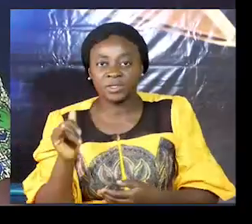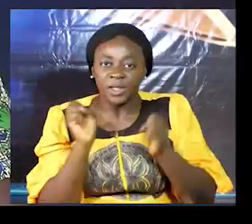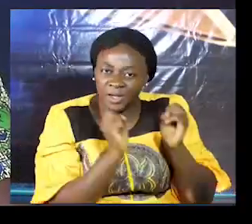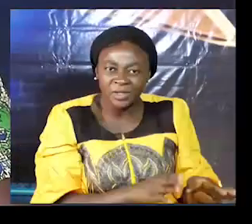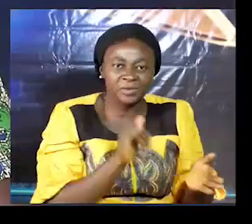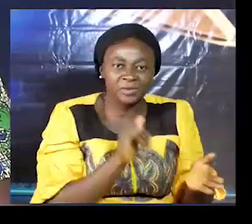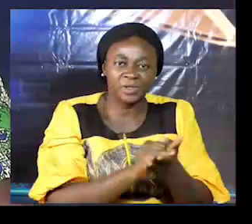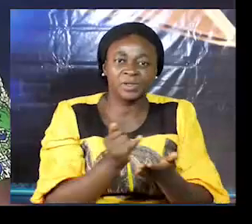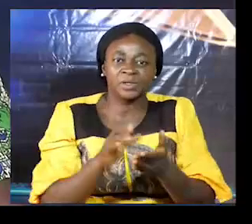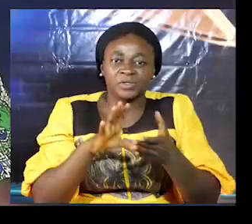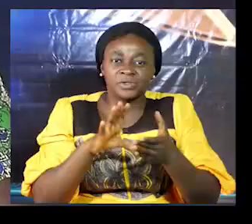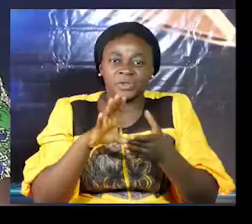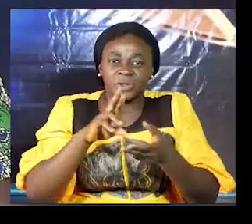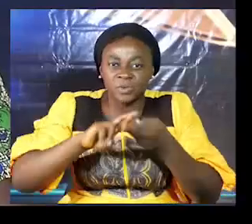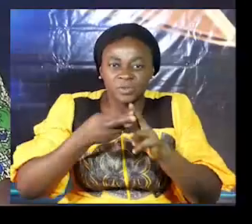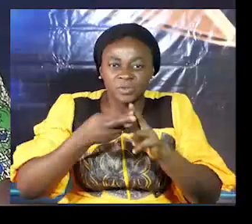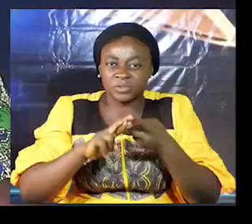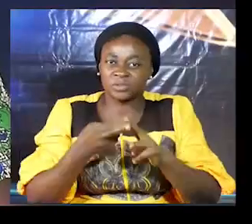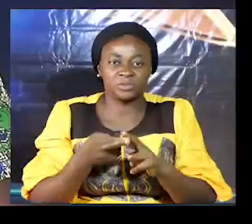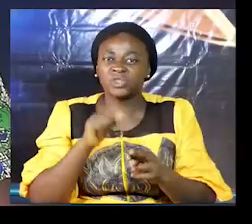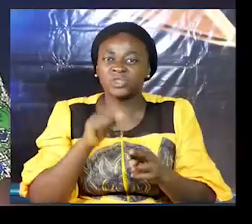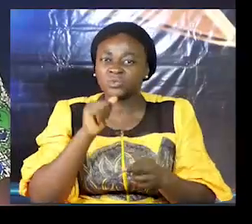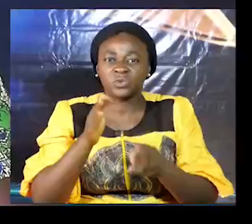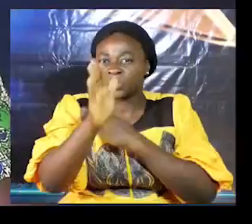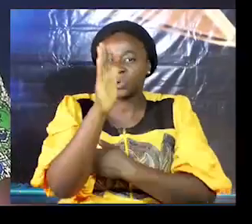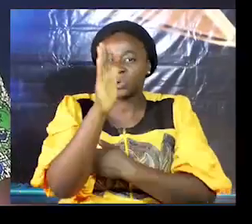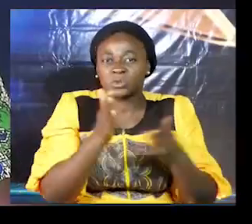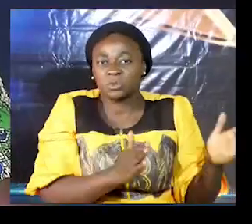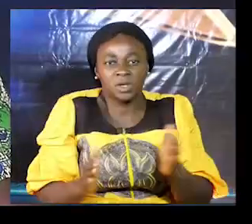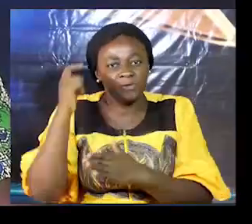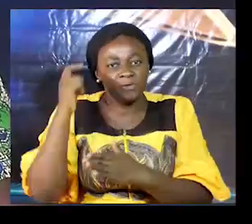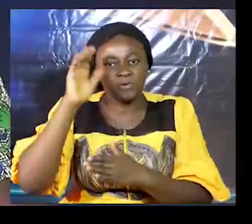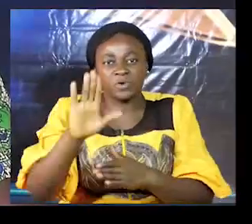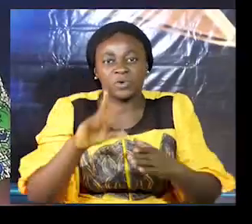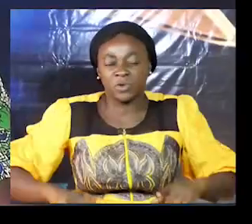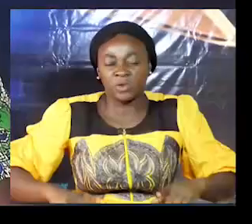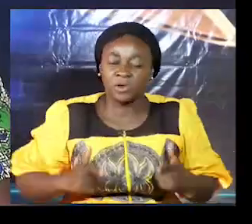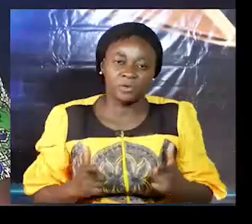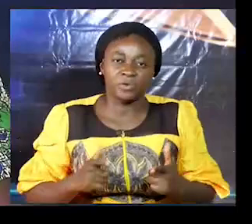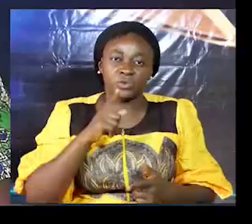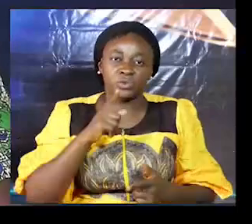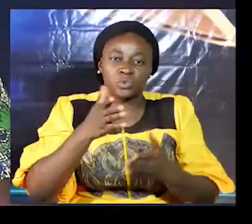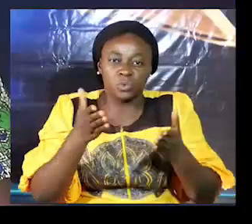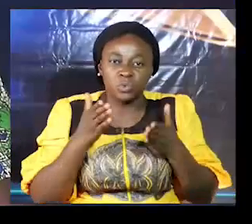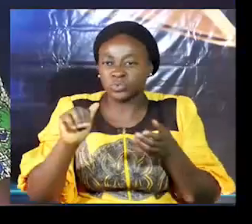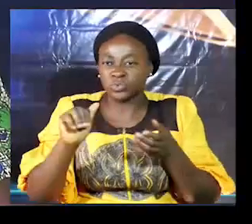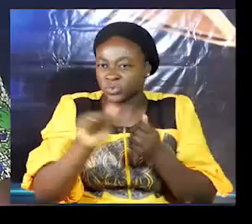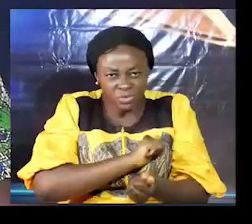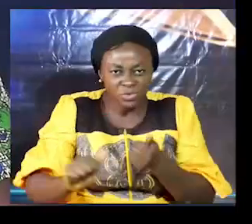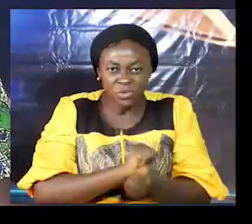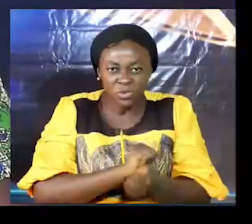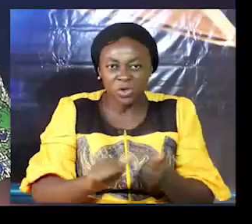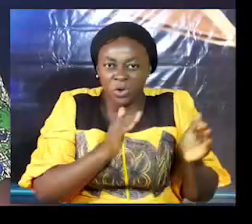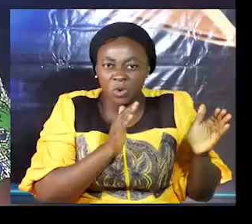want to mortgage your life. You want to destroy the wonderful destiny that God has actually planned and